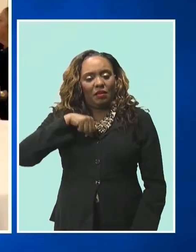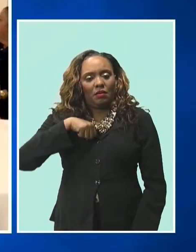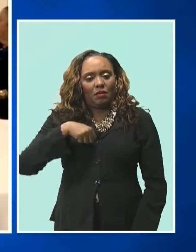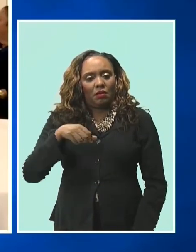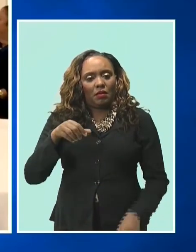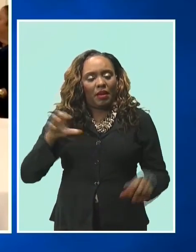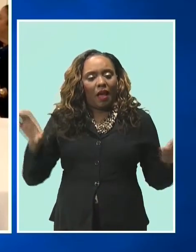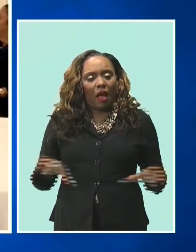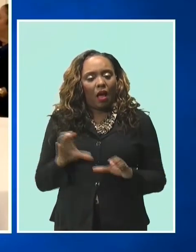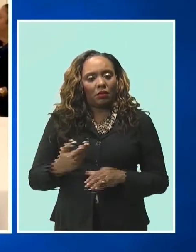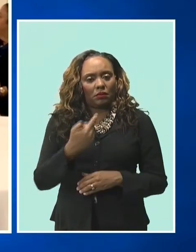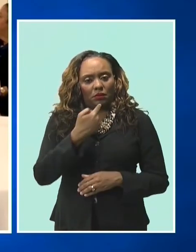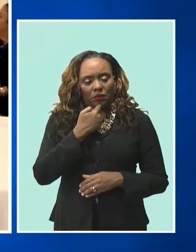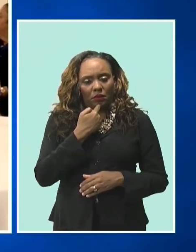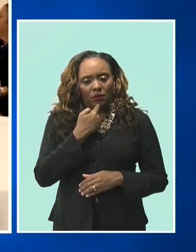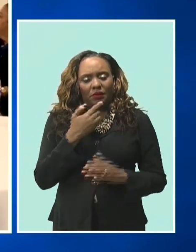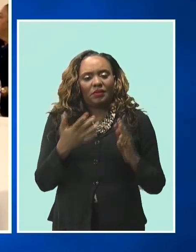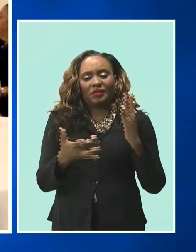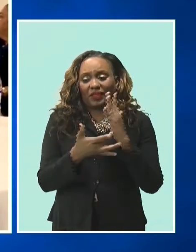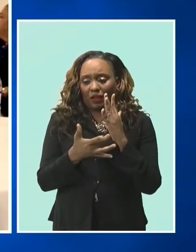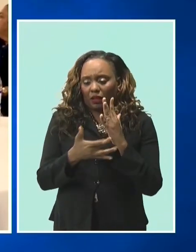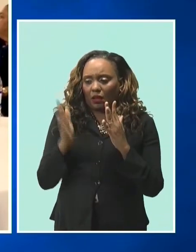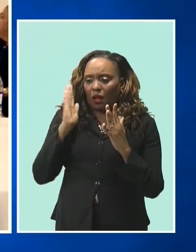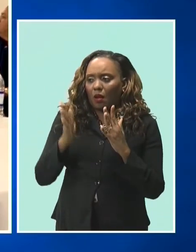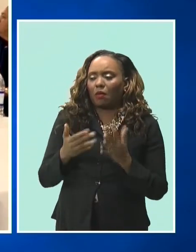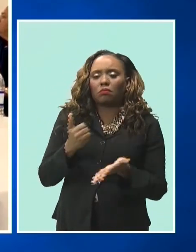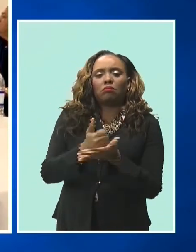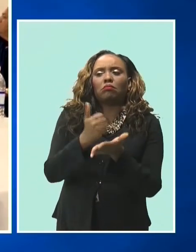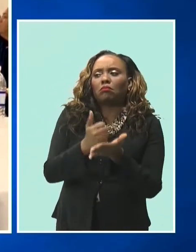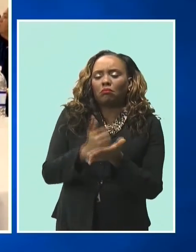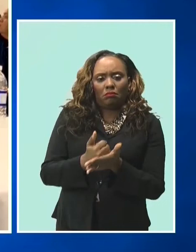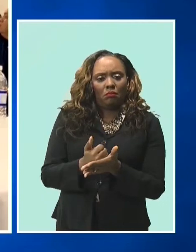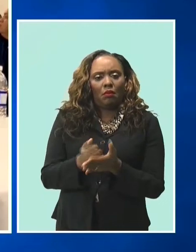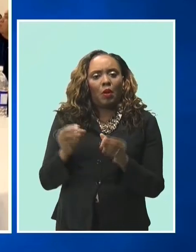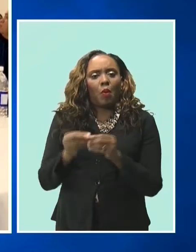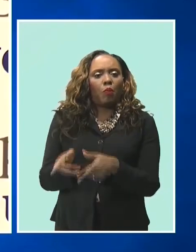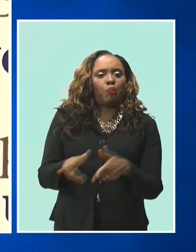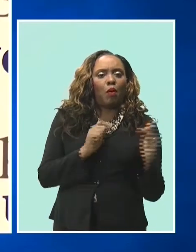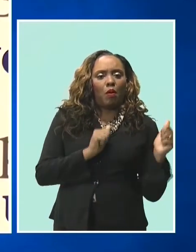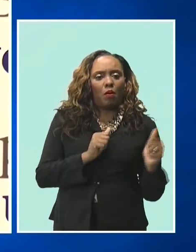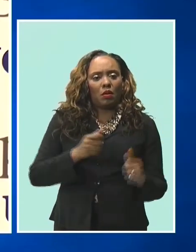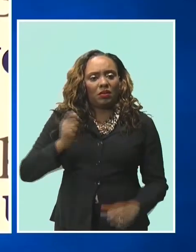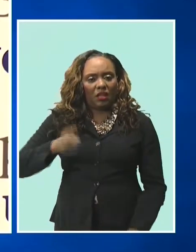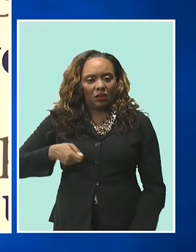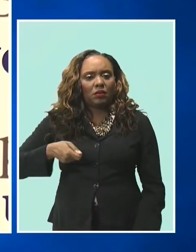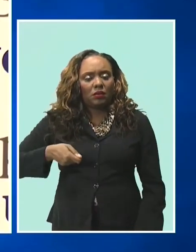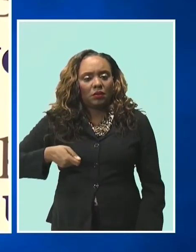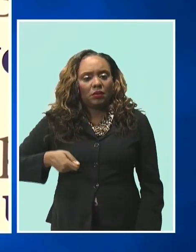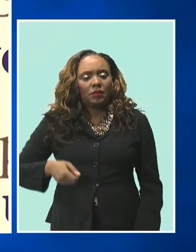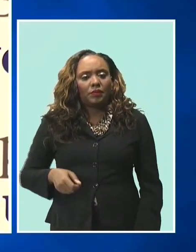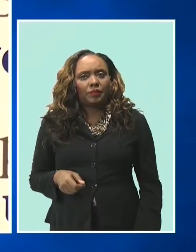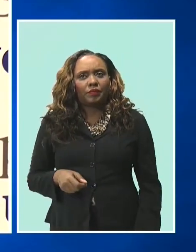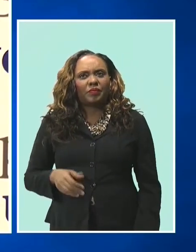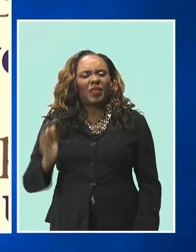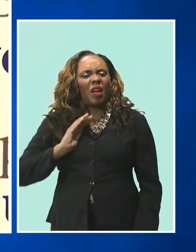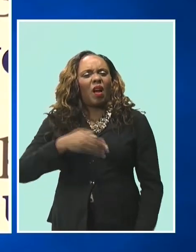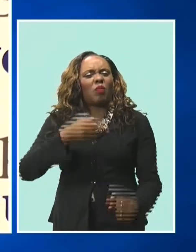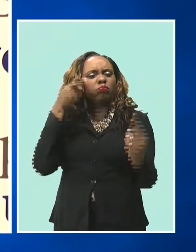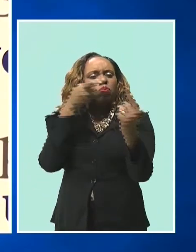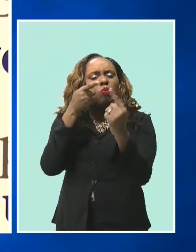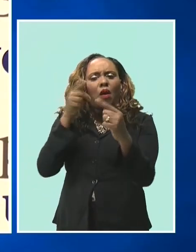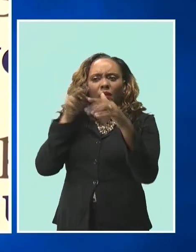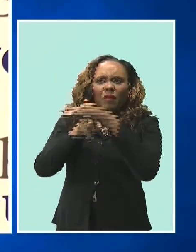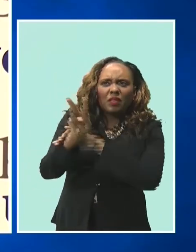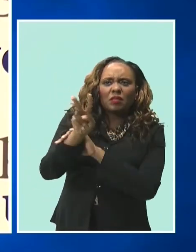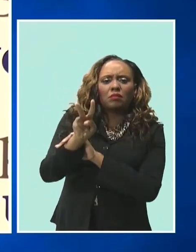Monroe, notes that technology will aid in delivering speedy justice. The target of that Vision